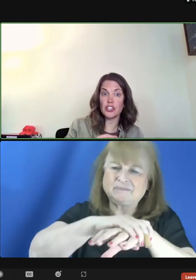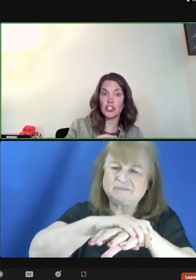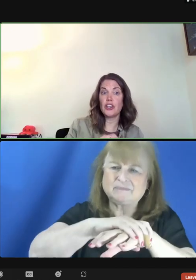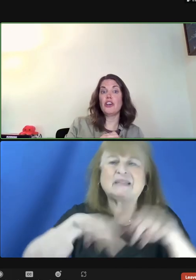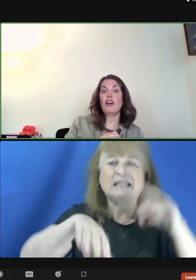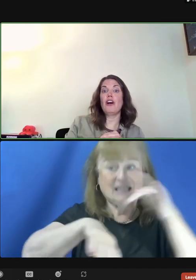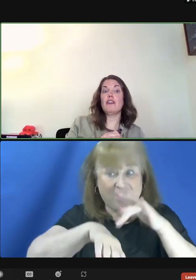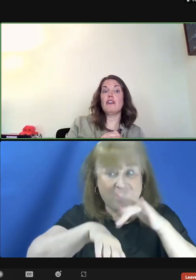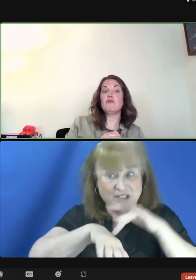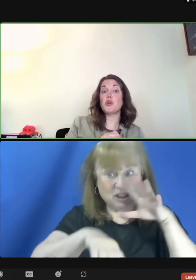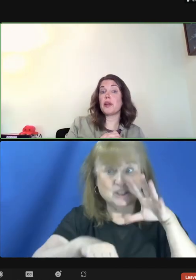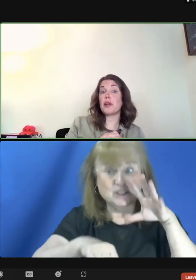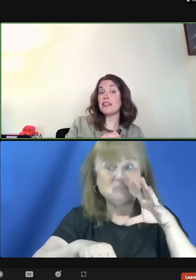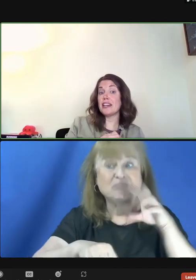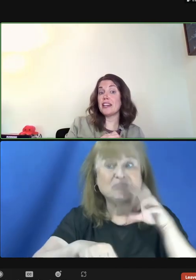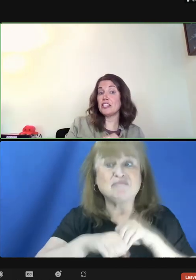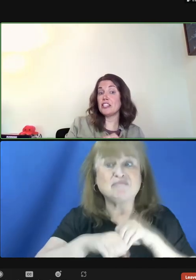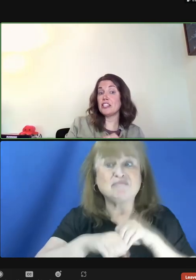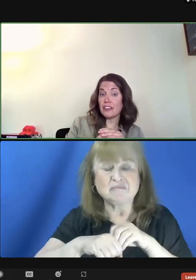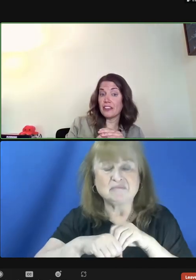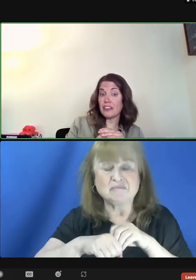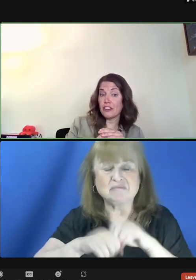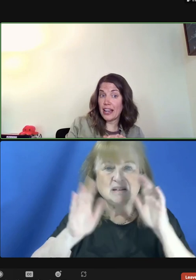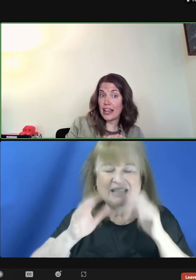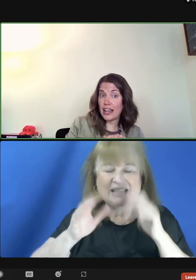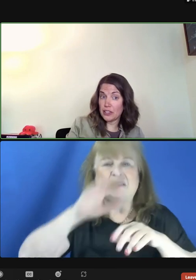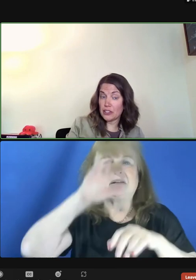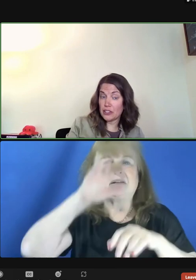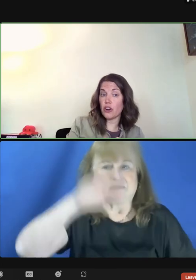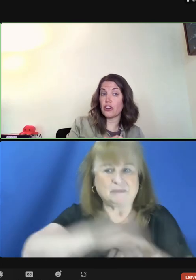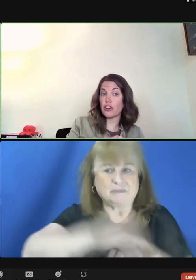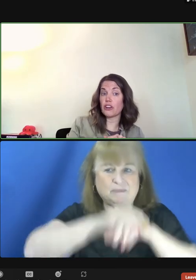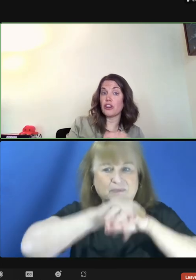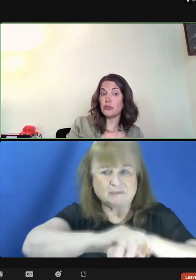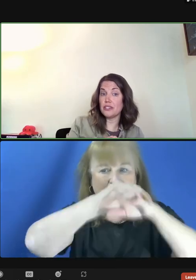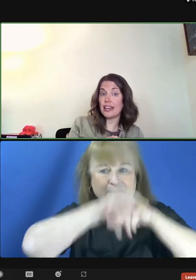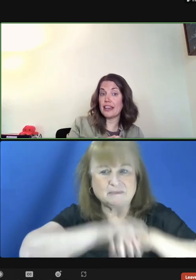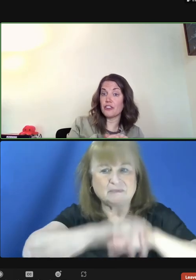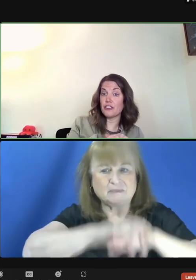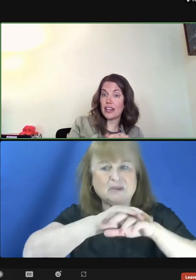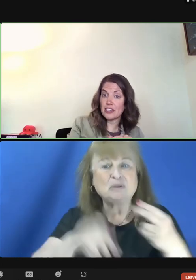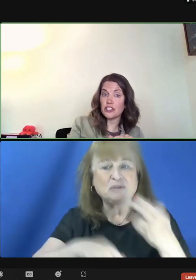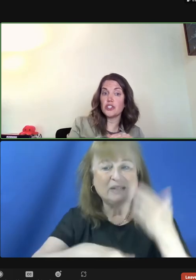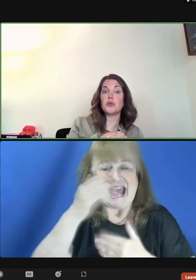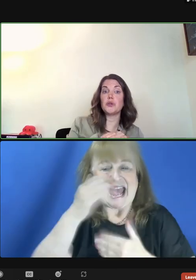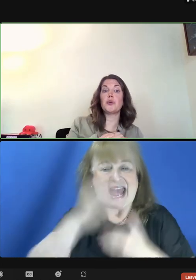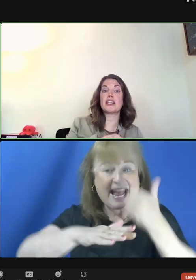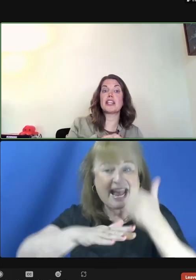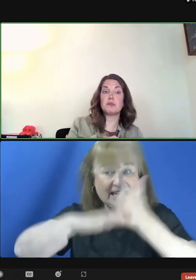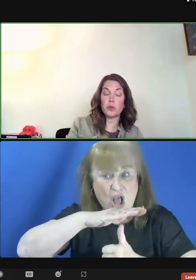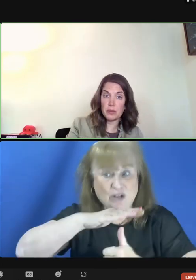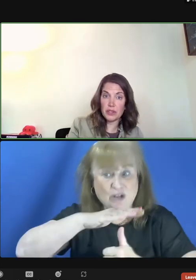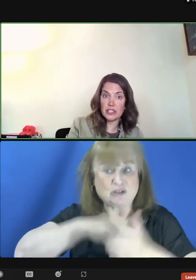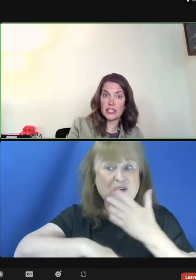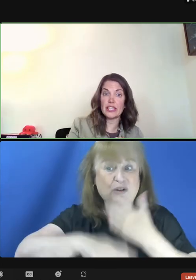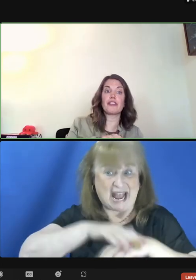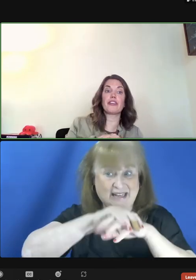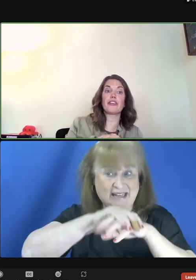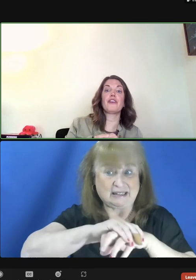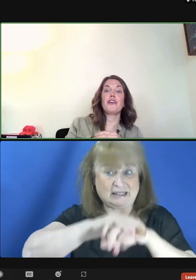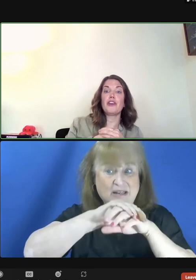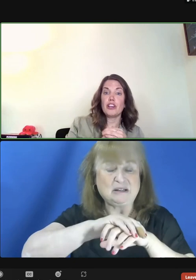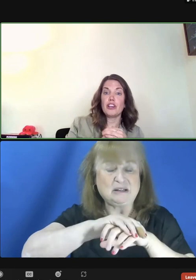having touch, join through hand under hand. So you guys are using hand under hand to explore